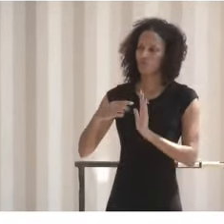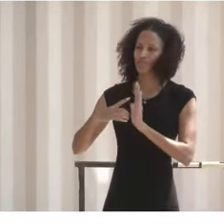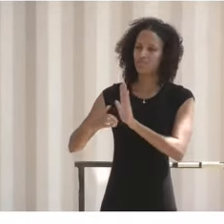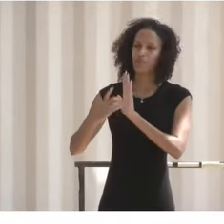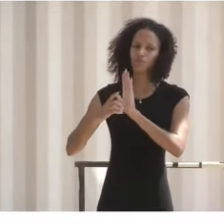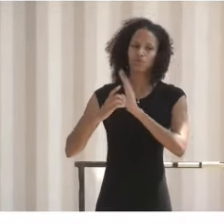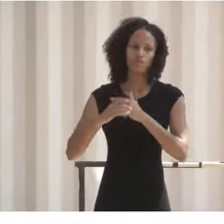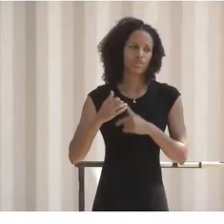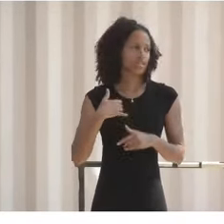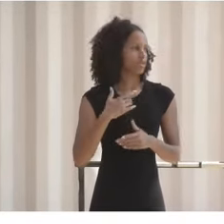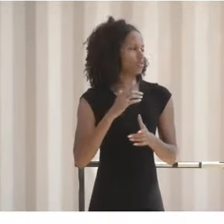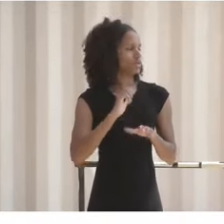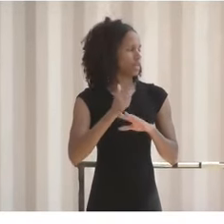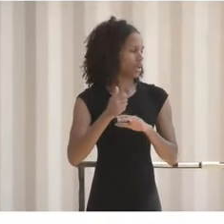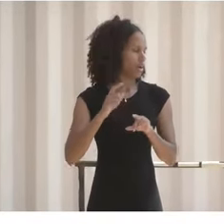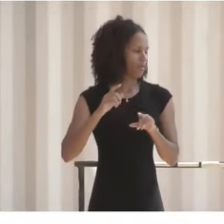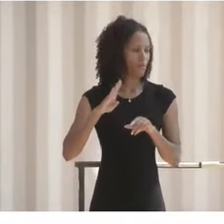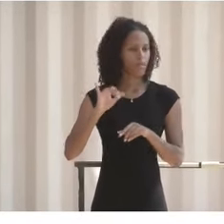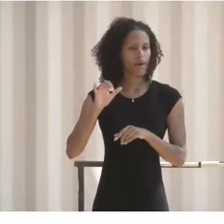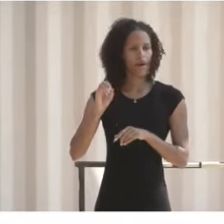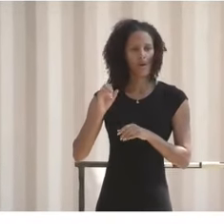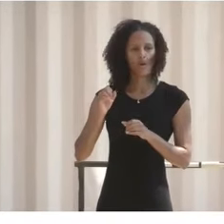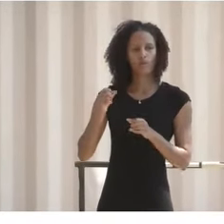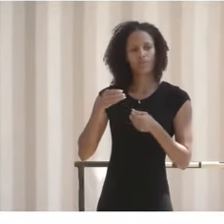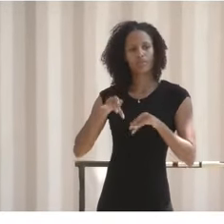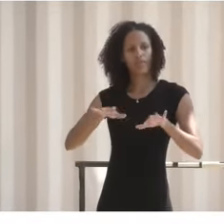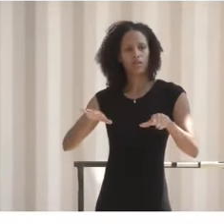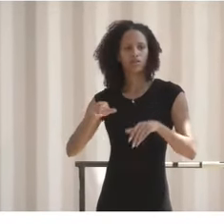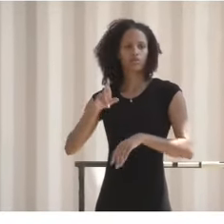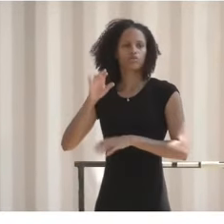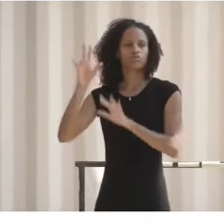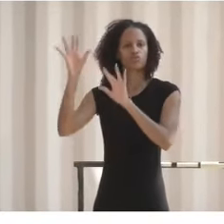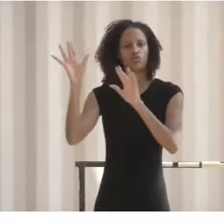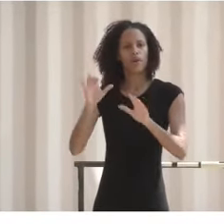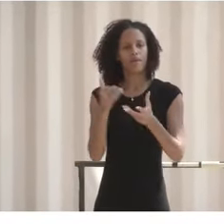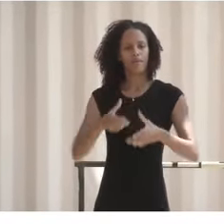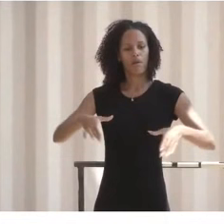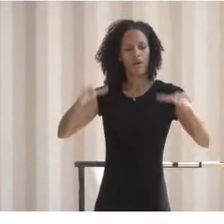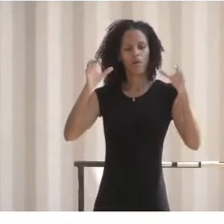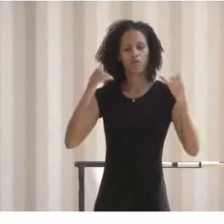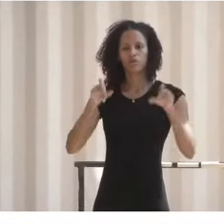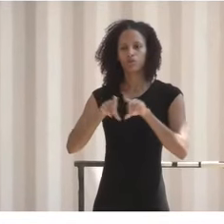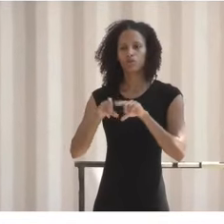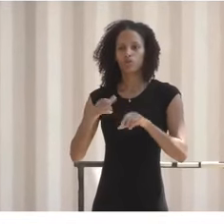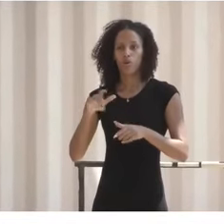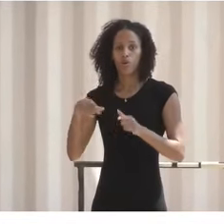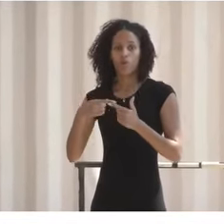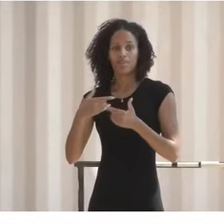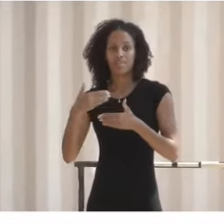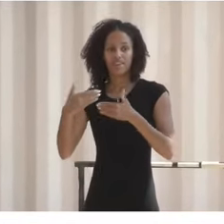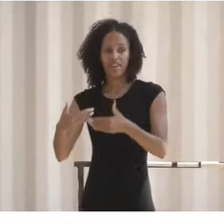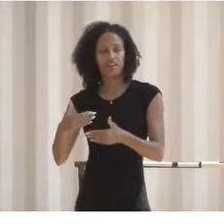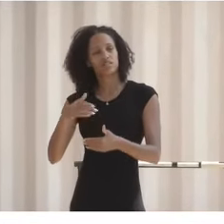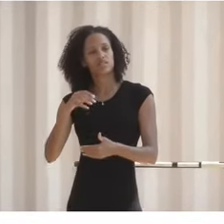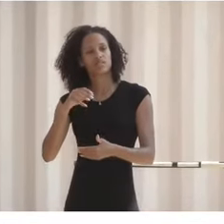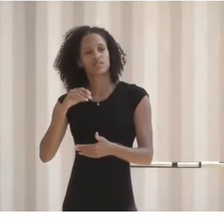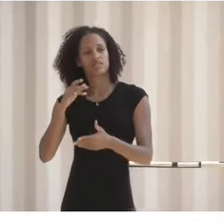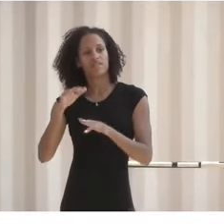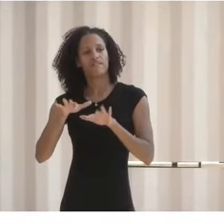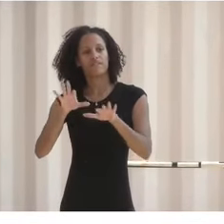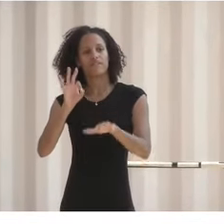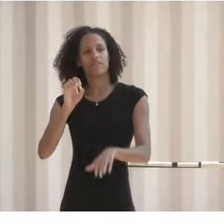and planting bioswales and putting out rain barrels. And when the next flood hit, and she didn't